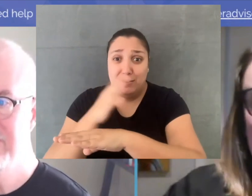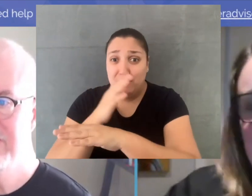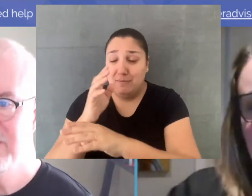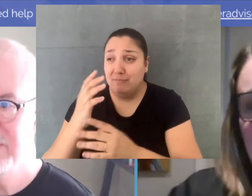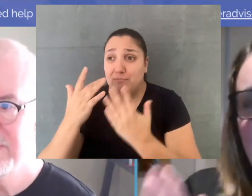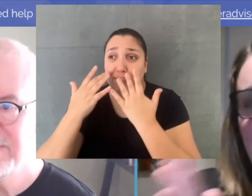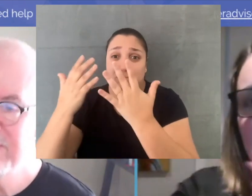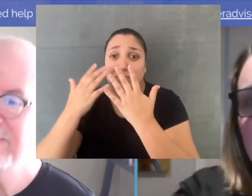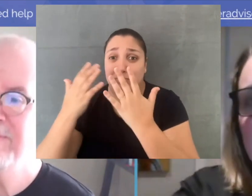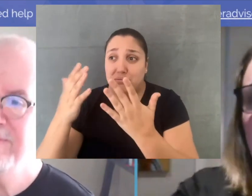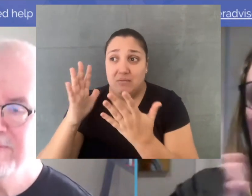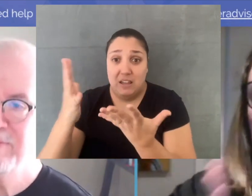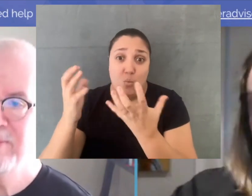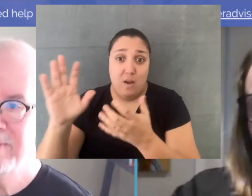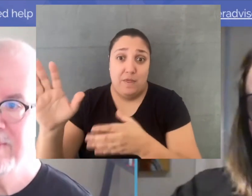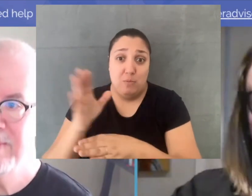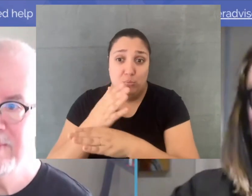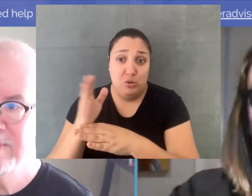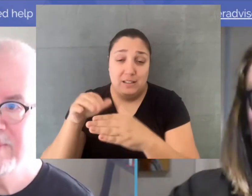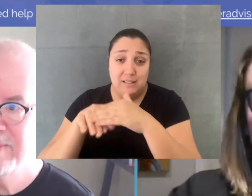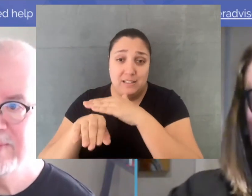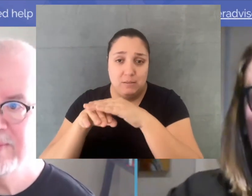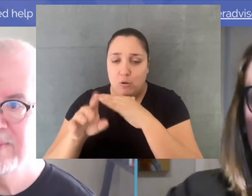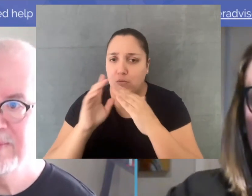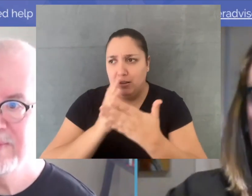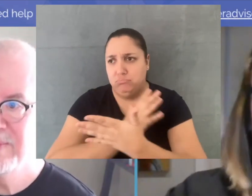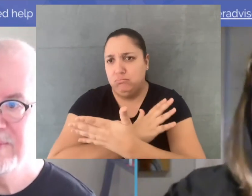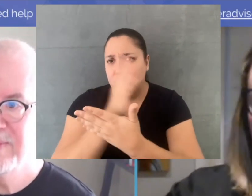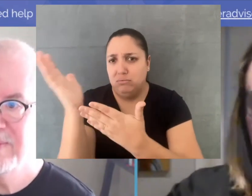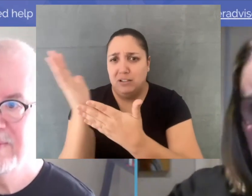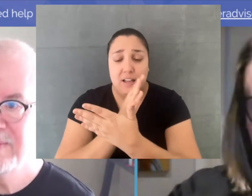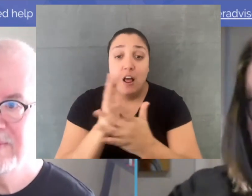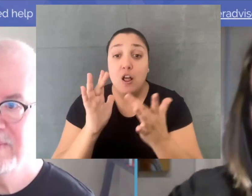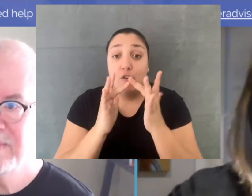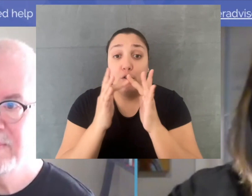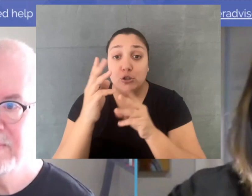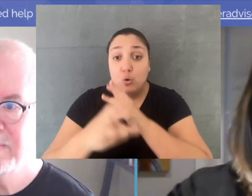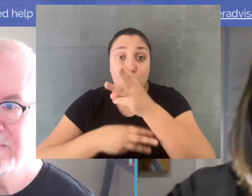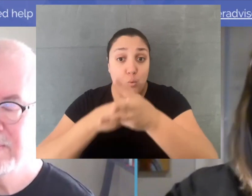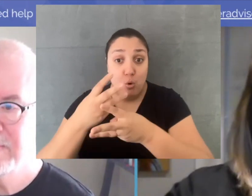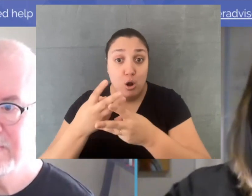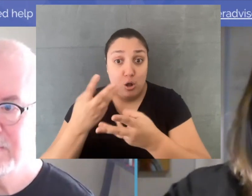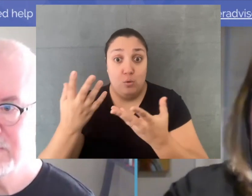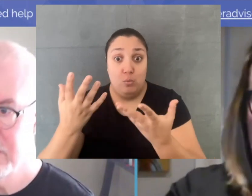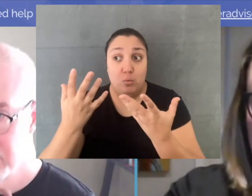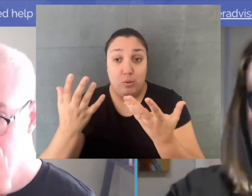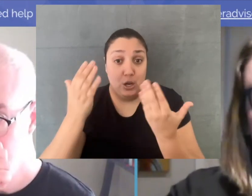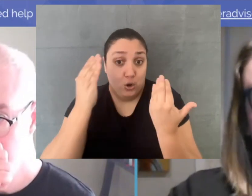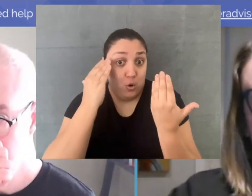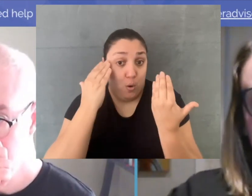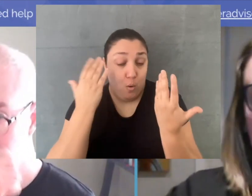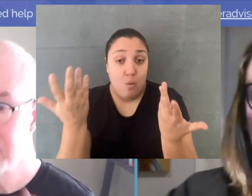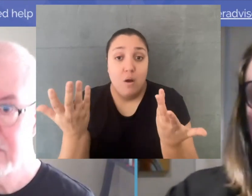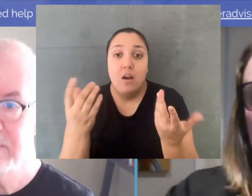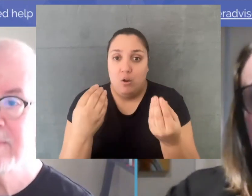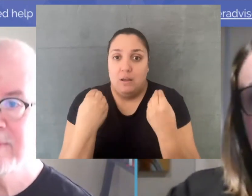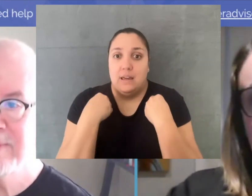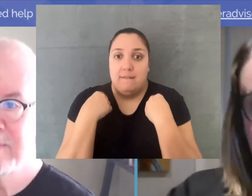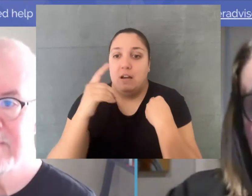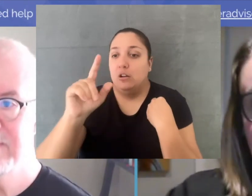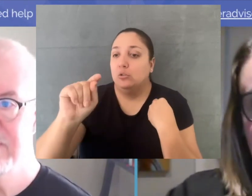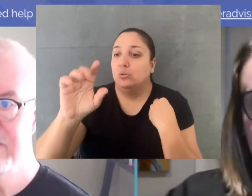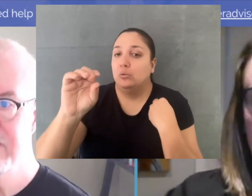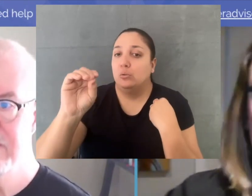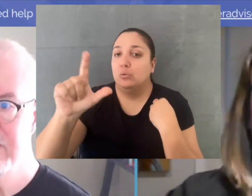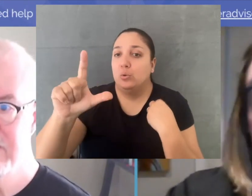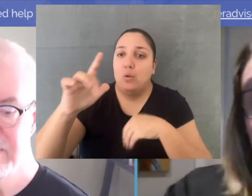to be accessible. It's a huge range. And the virtual world that we've come to know and love after the pandemic has really given us the tool to